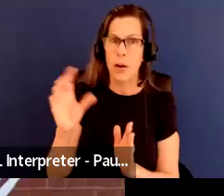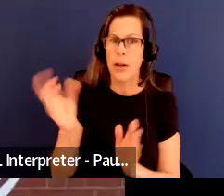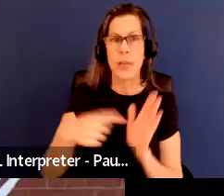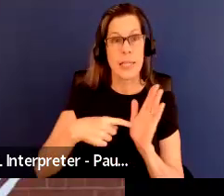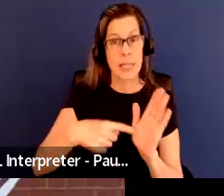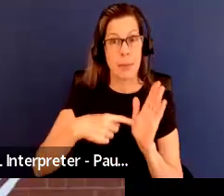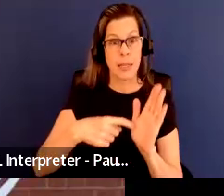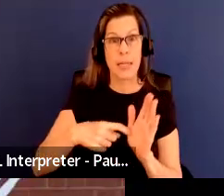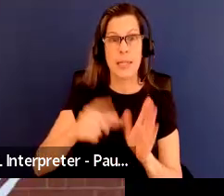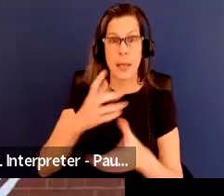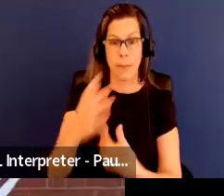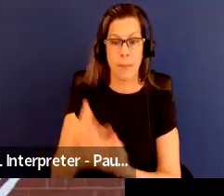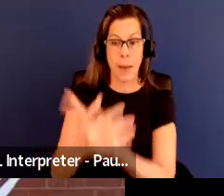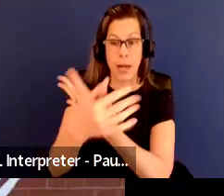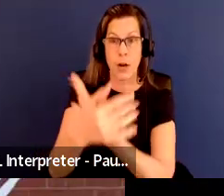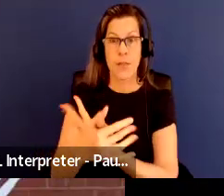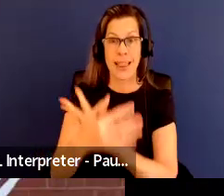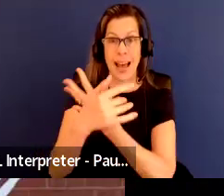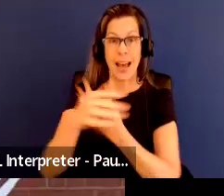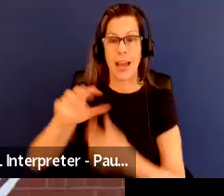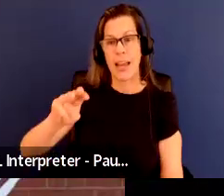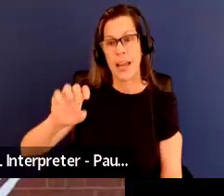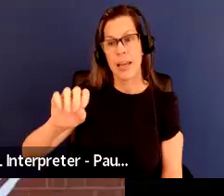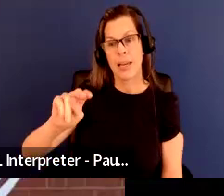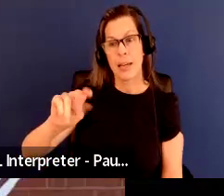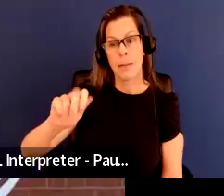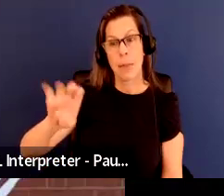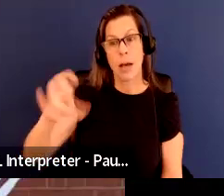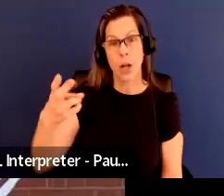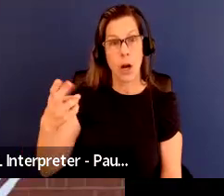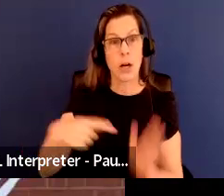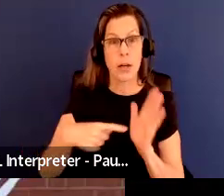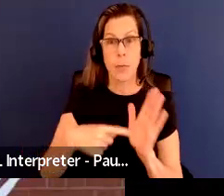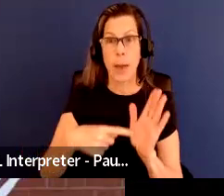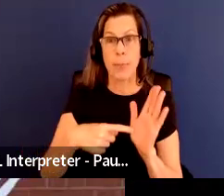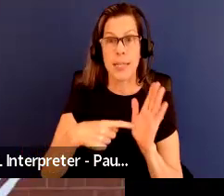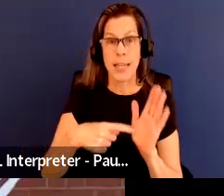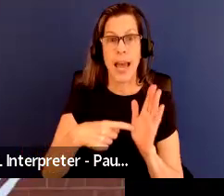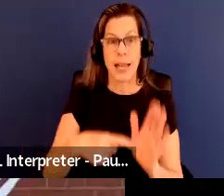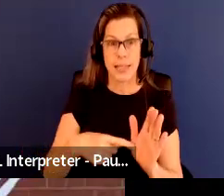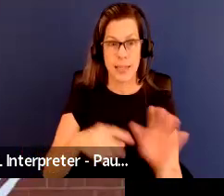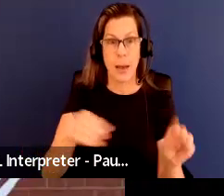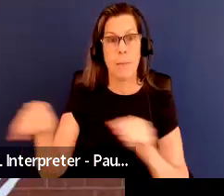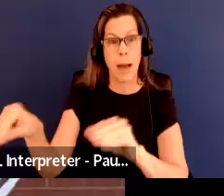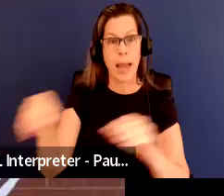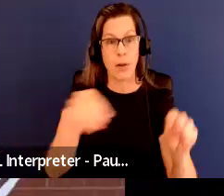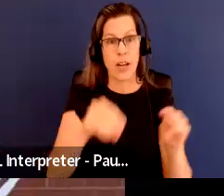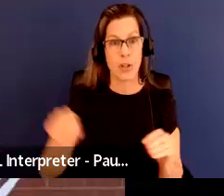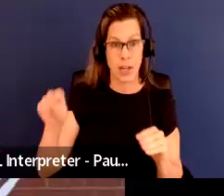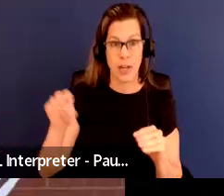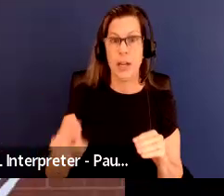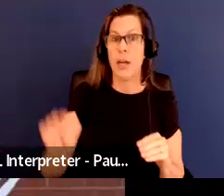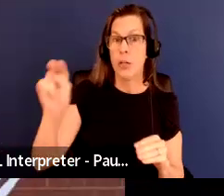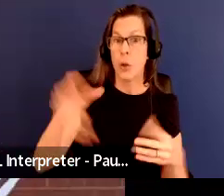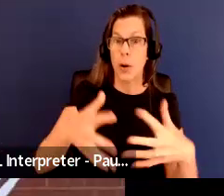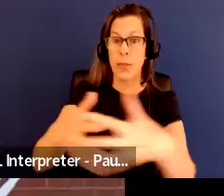monarch. The monarch butterfly has come to symbolize the migration experience. It naturally migrates to North America and back